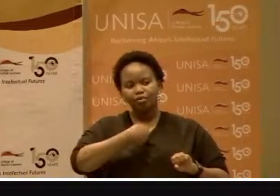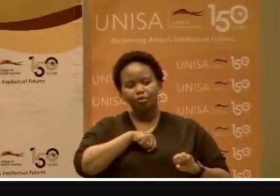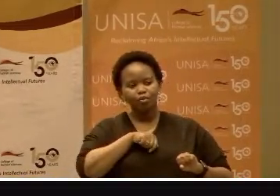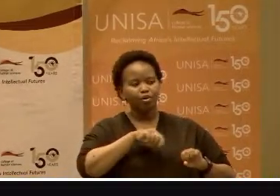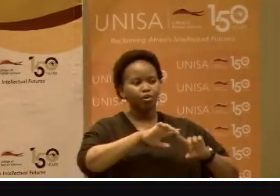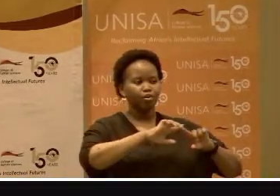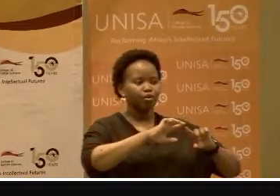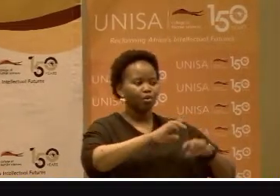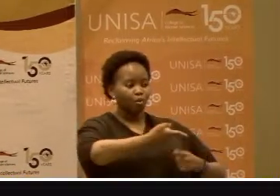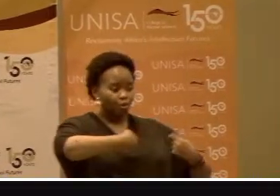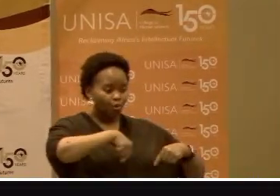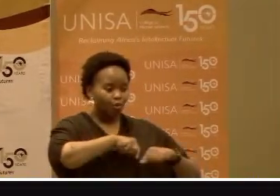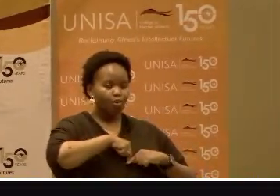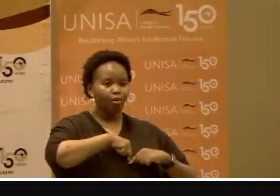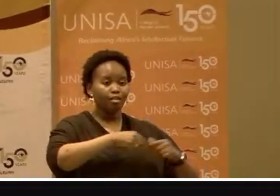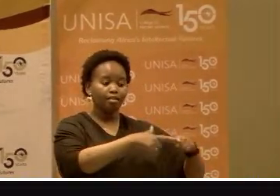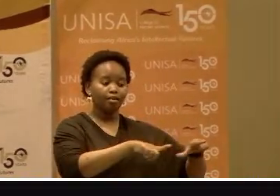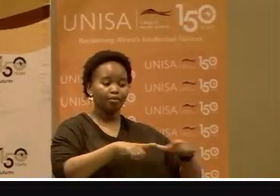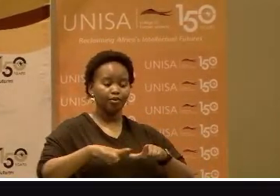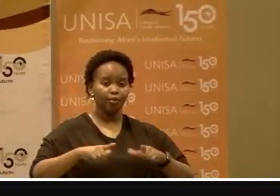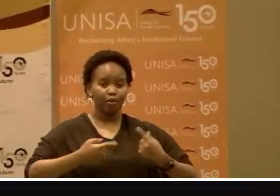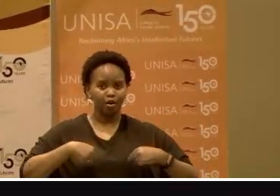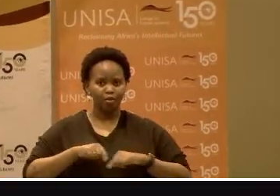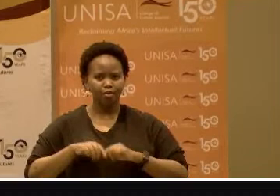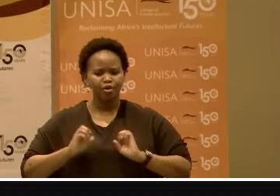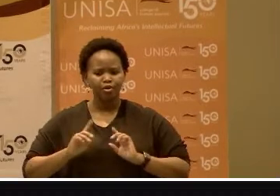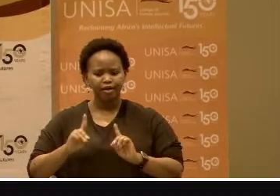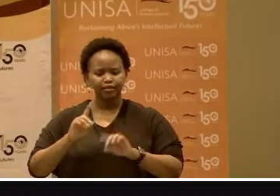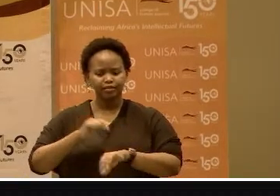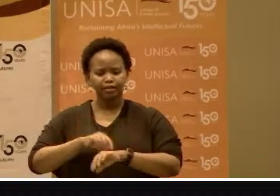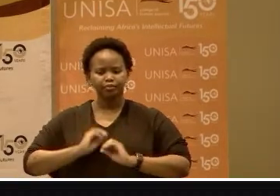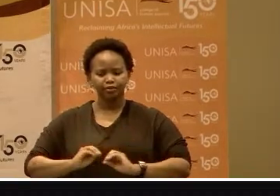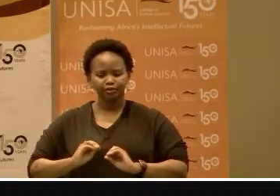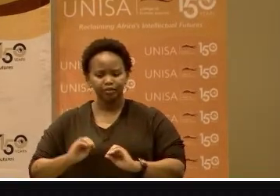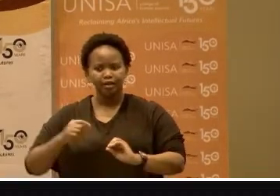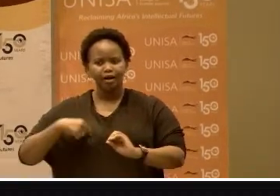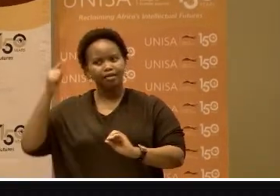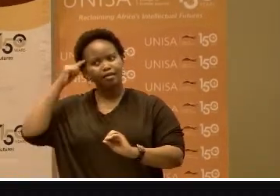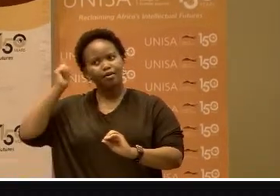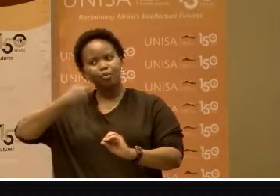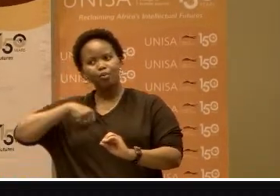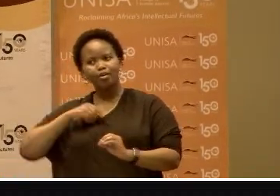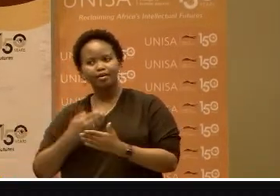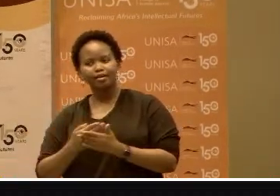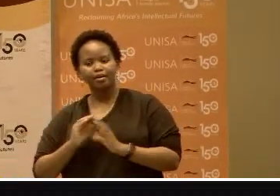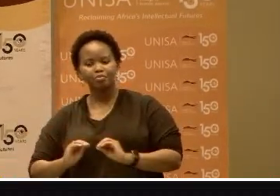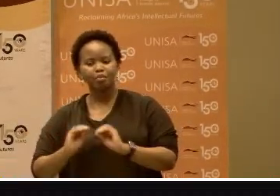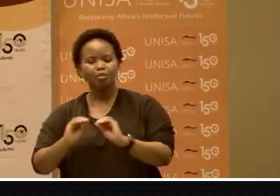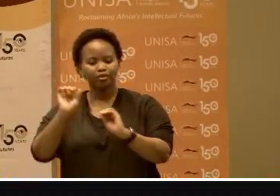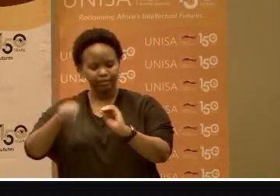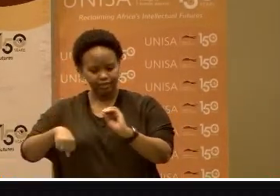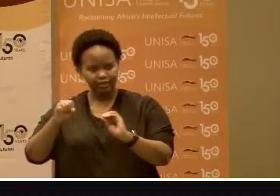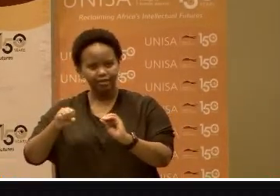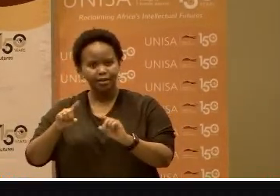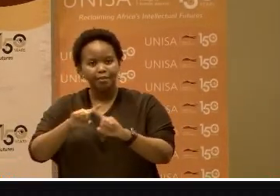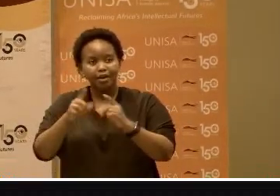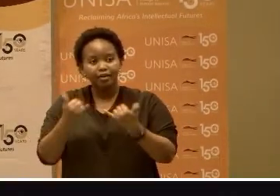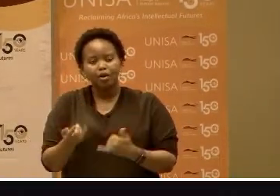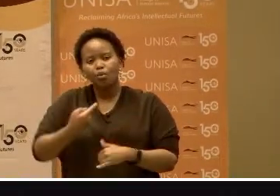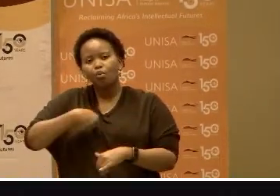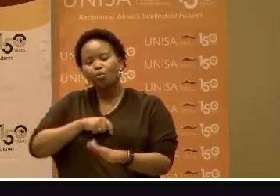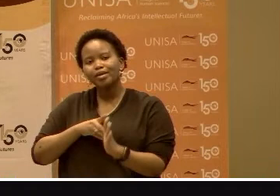indigenous languages into our educational system, I think doing that, we are promoting it. Doing that, we are developing